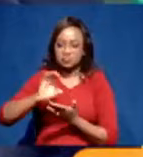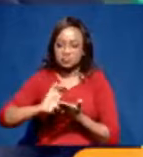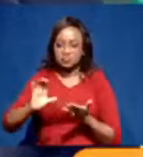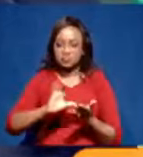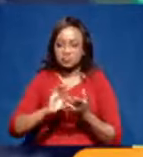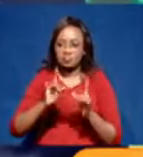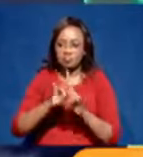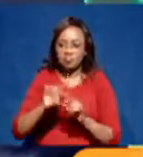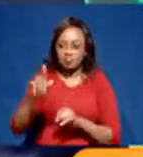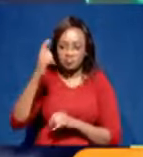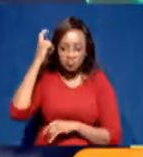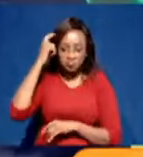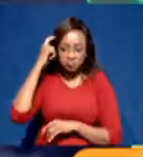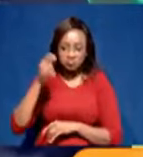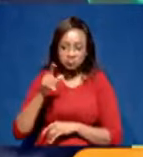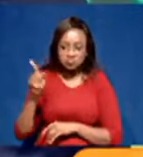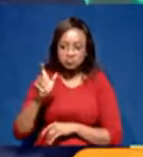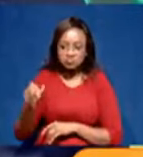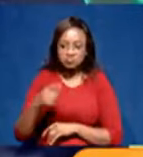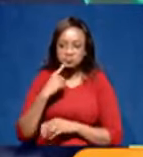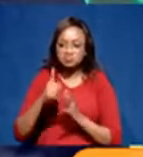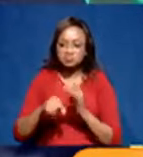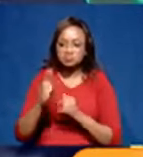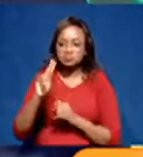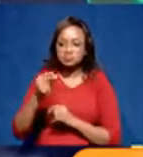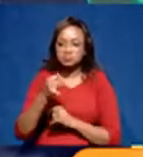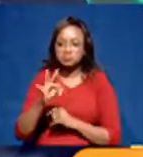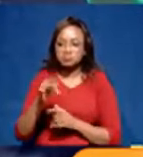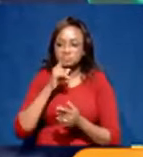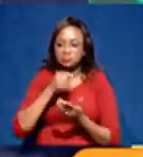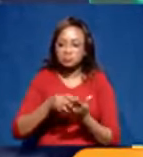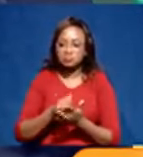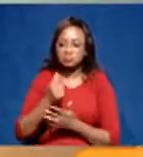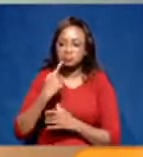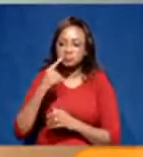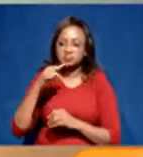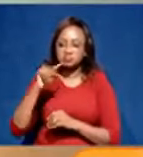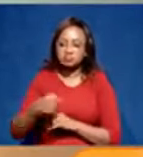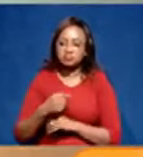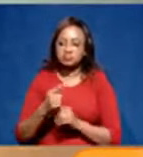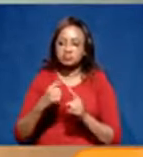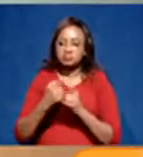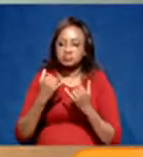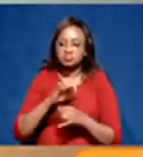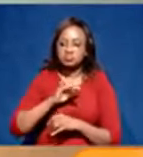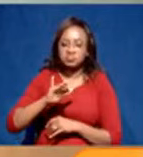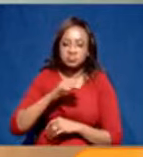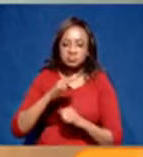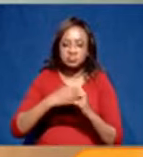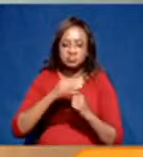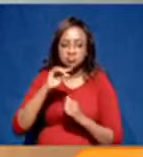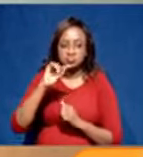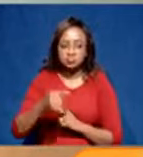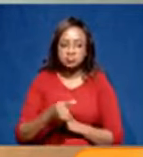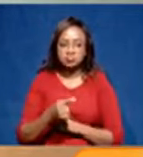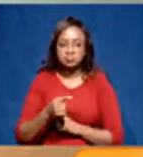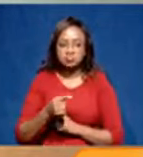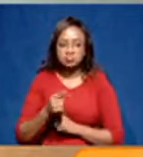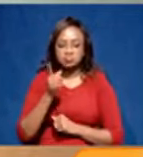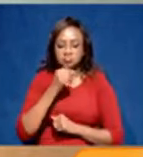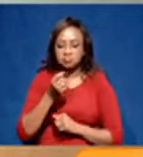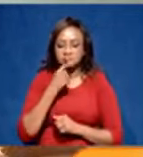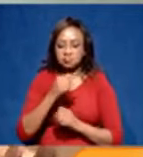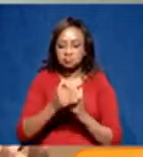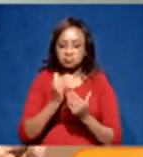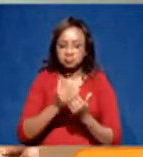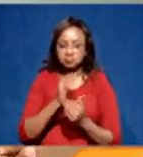gave an example of a patient who NHIF has paid up to 100,000. And now they are only left with 9,000 to finish their treatment, but they